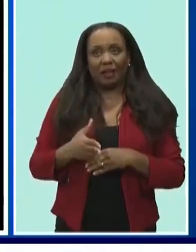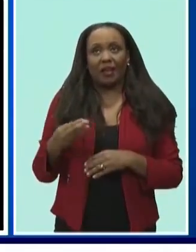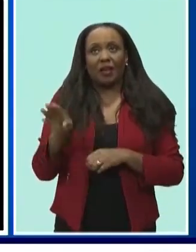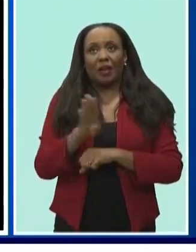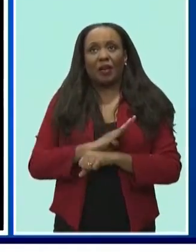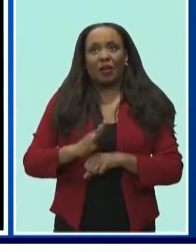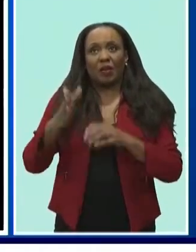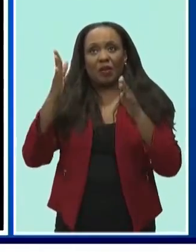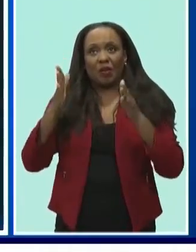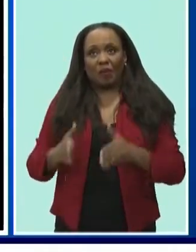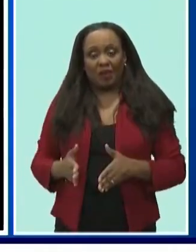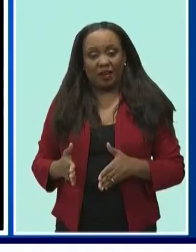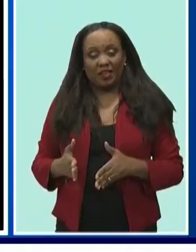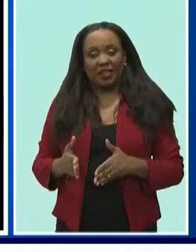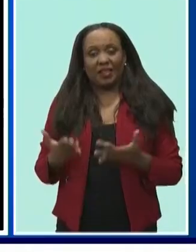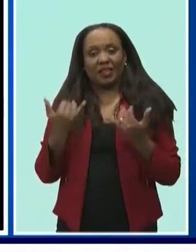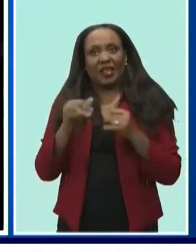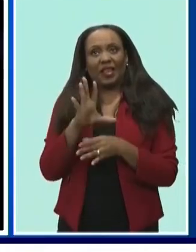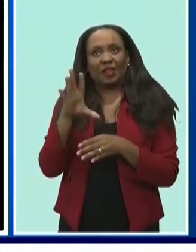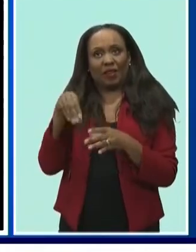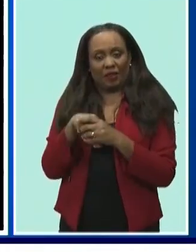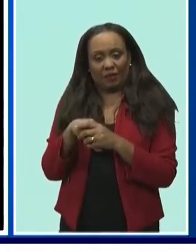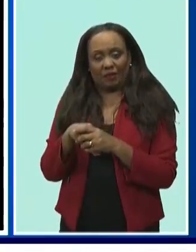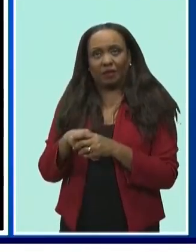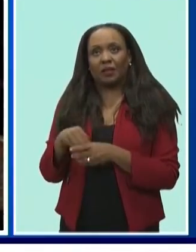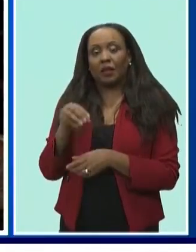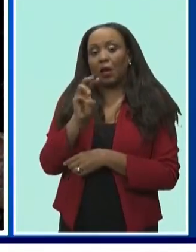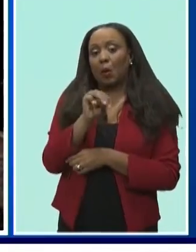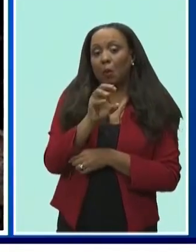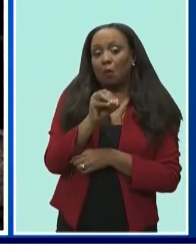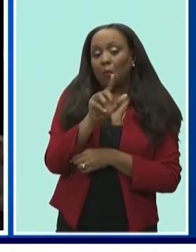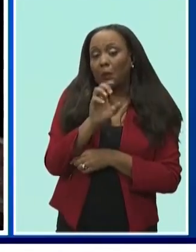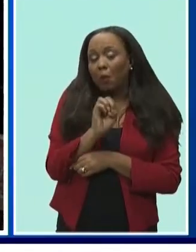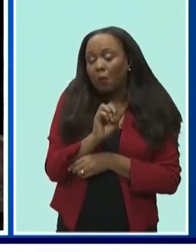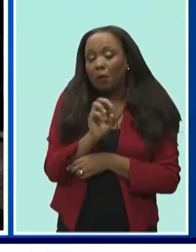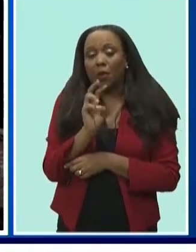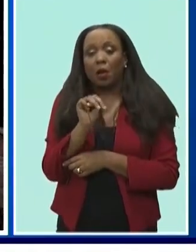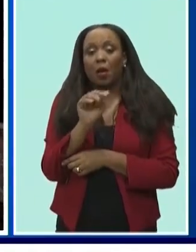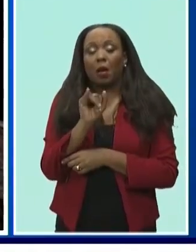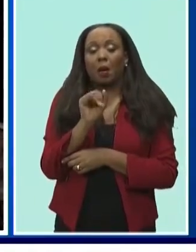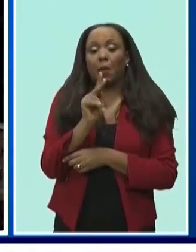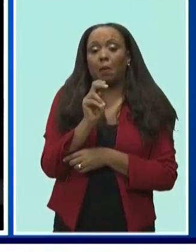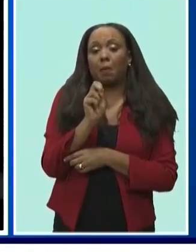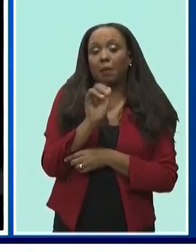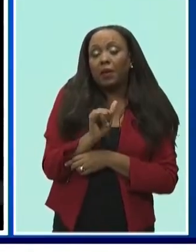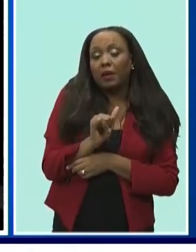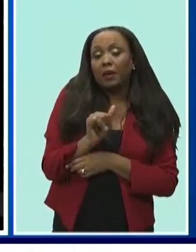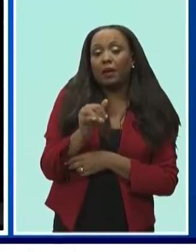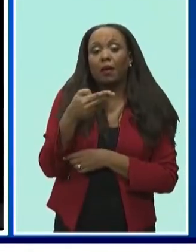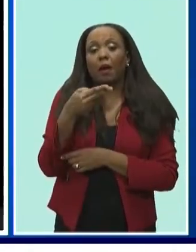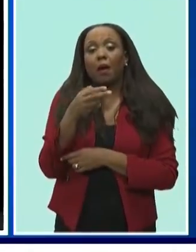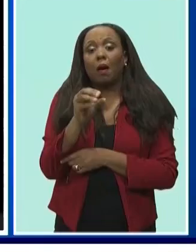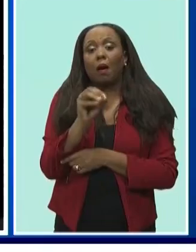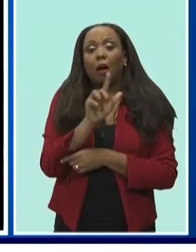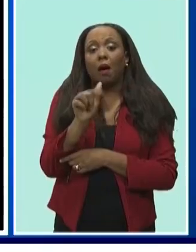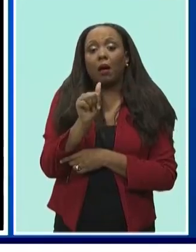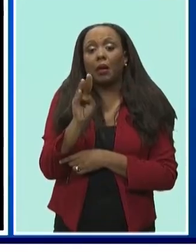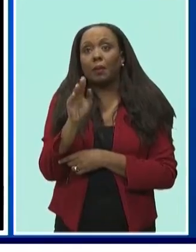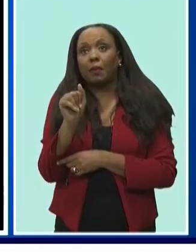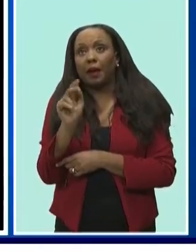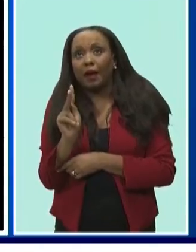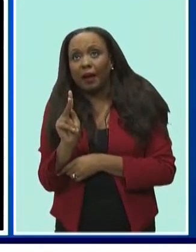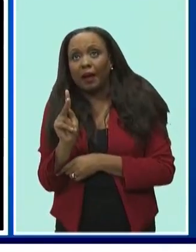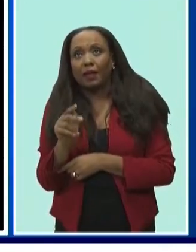were not left out of the performances. Mole, Mikey, Marsville and Hollaback were among the local artists on